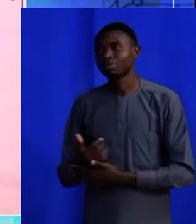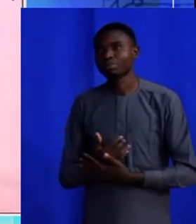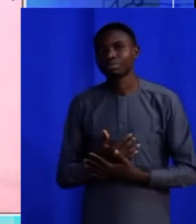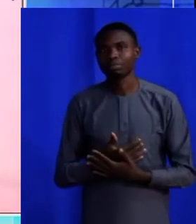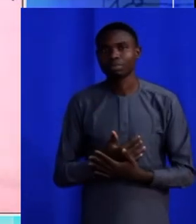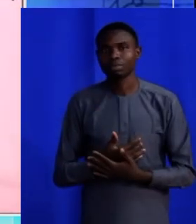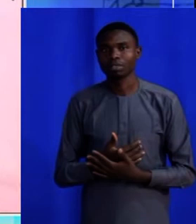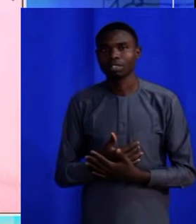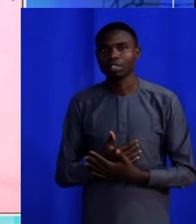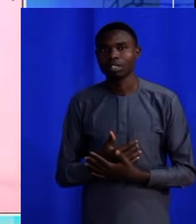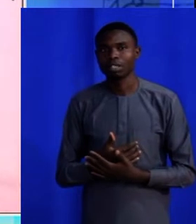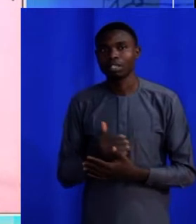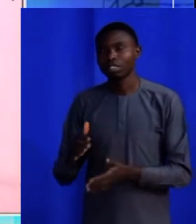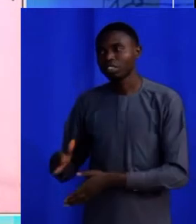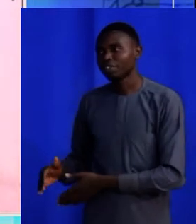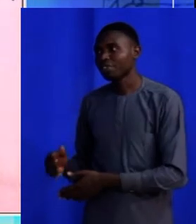camels,